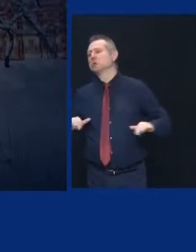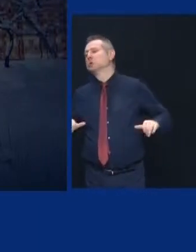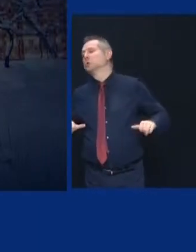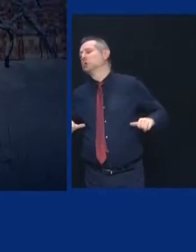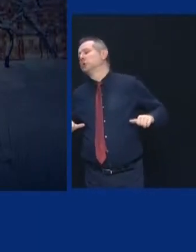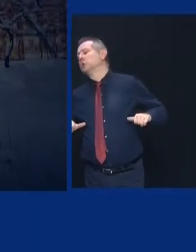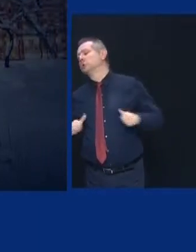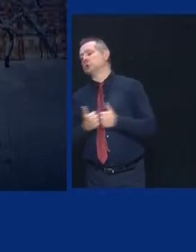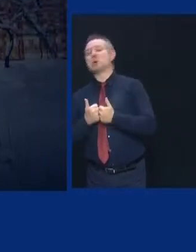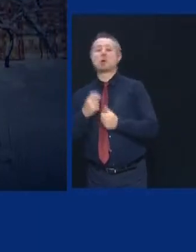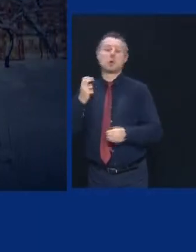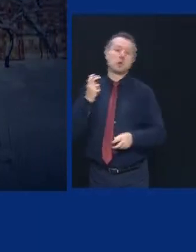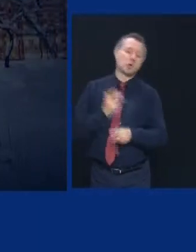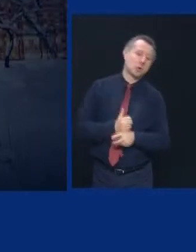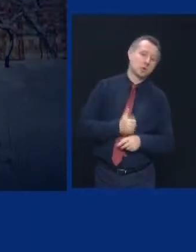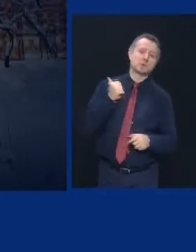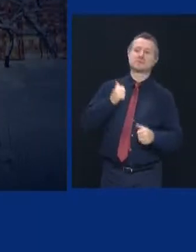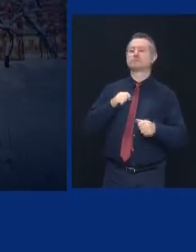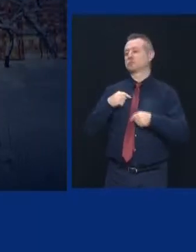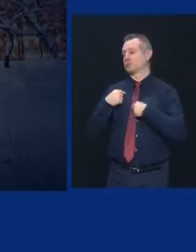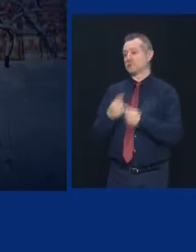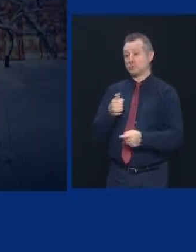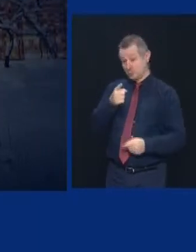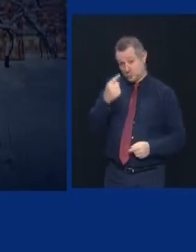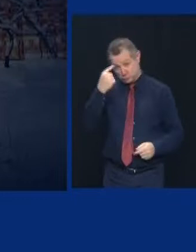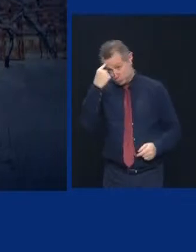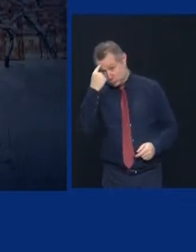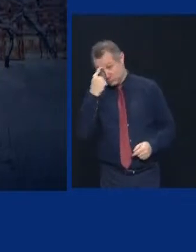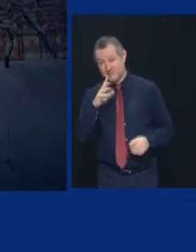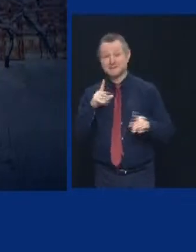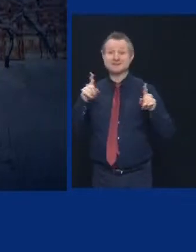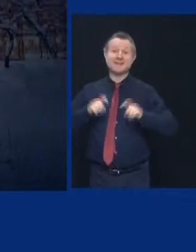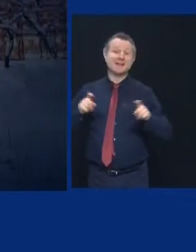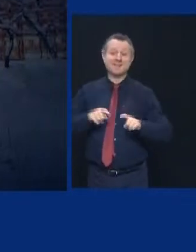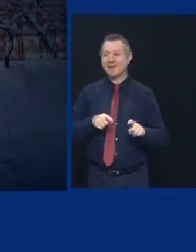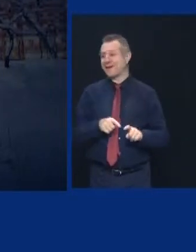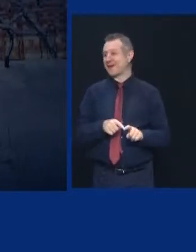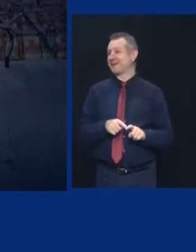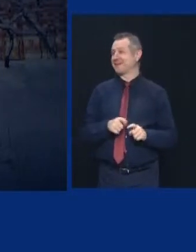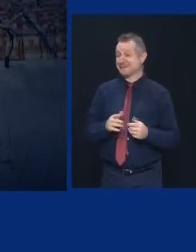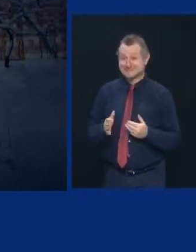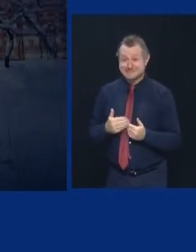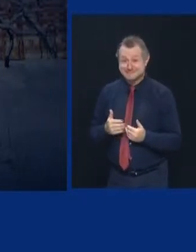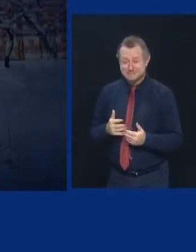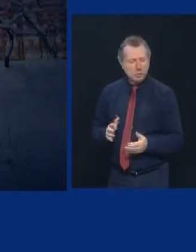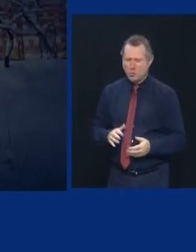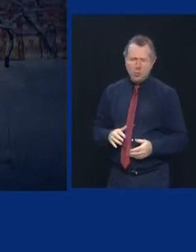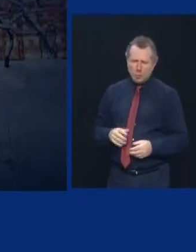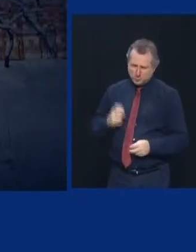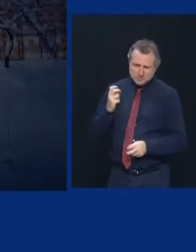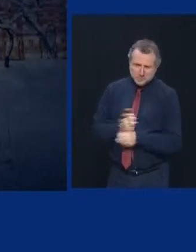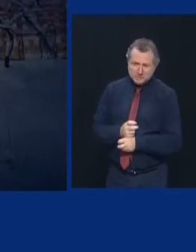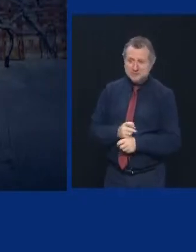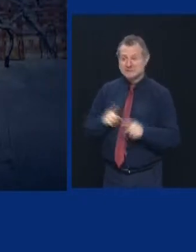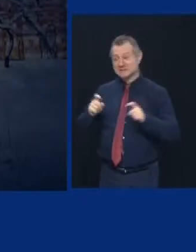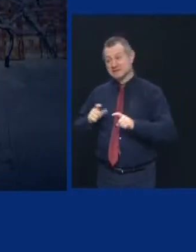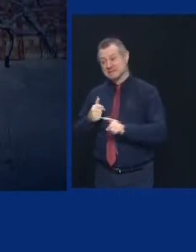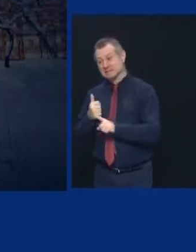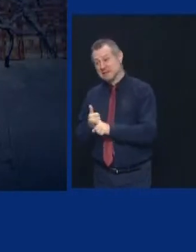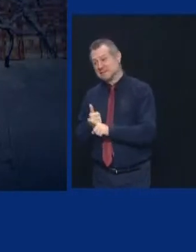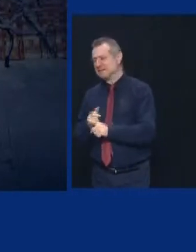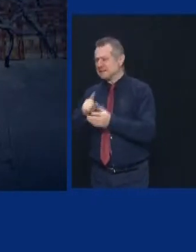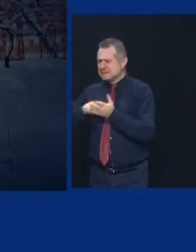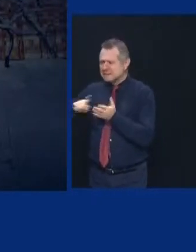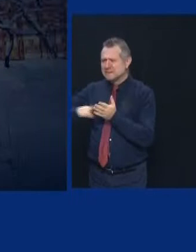through COVID. You think testing was hard? You think testing and tracing was hard and putting them up and getting them